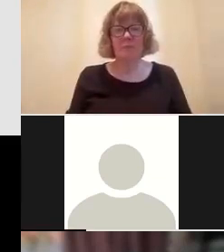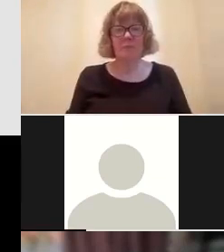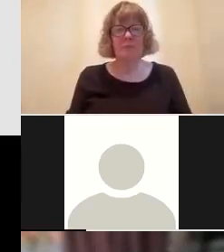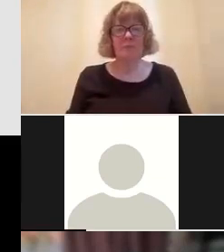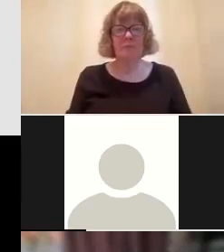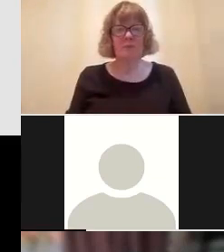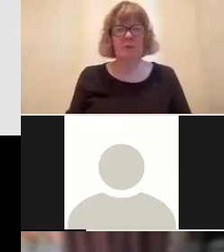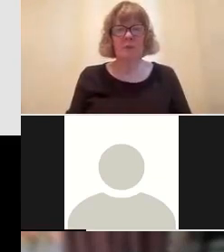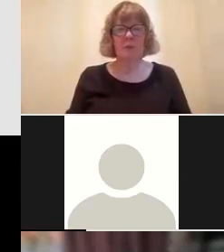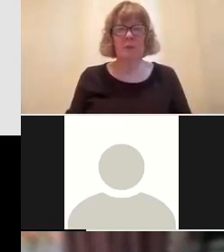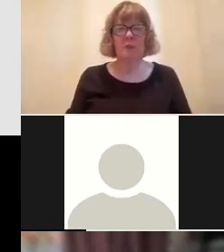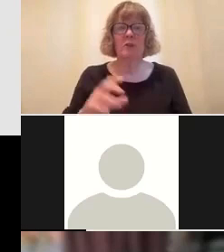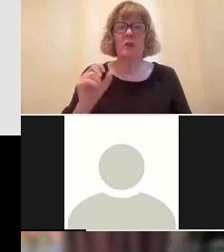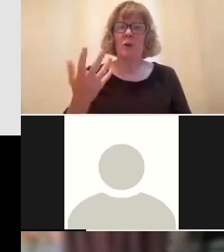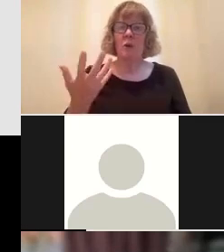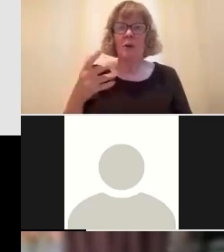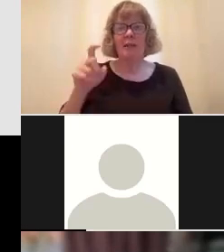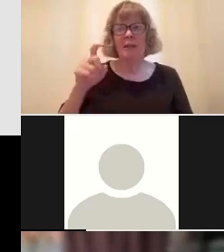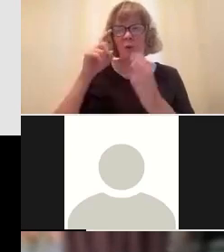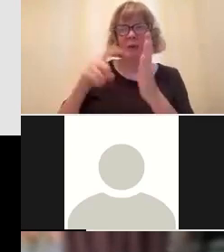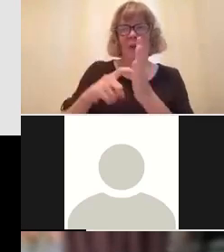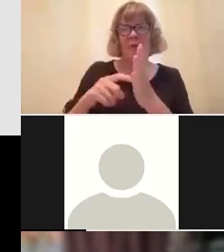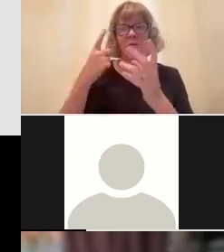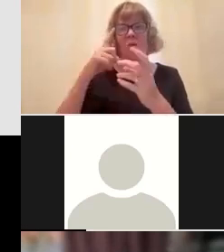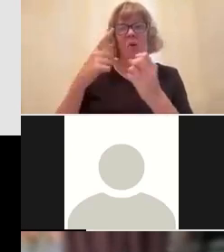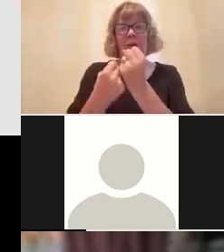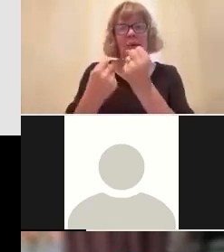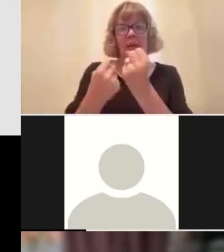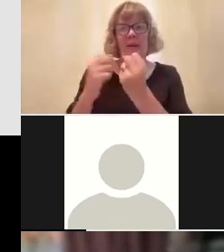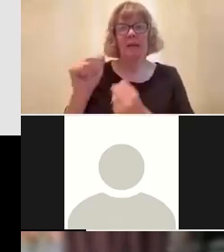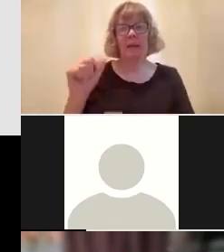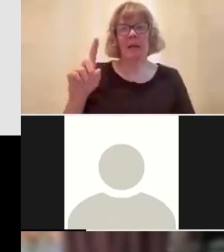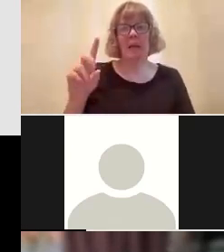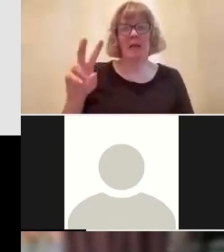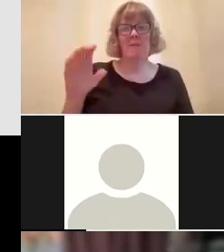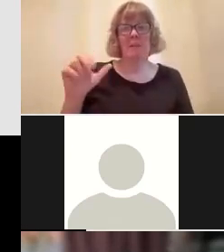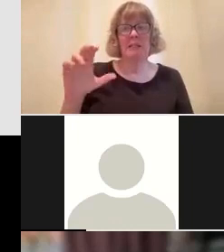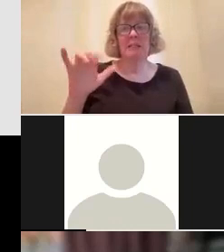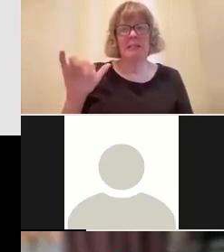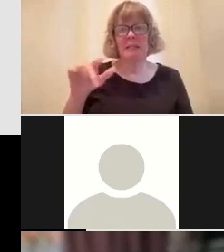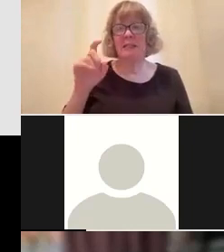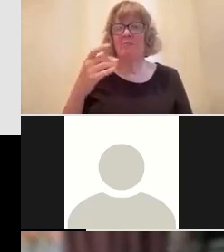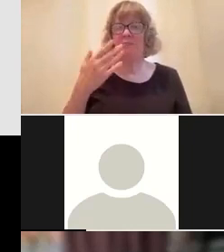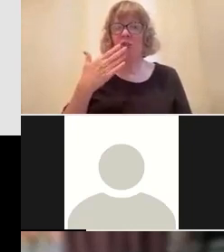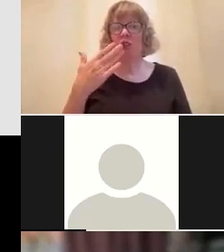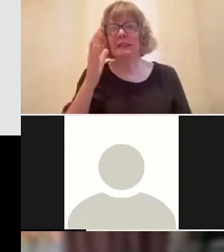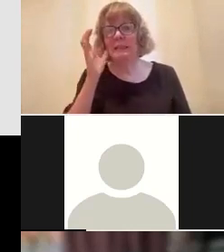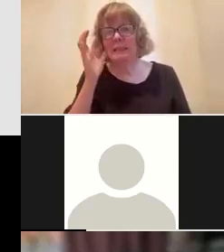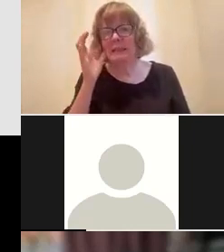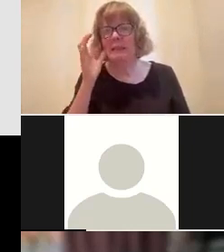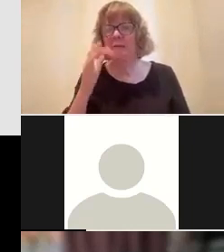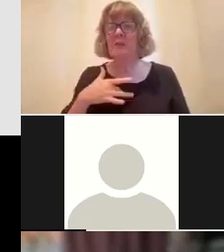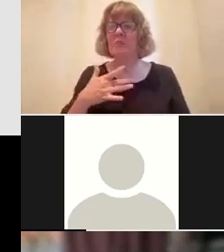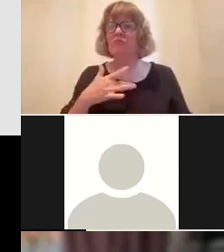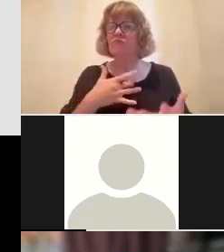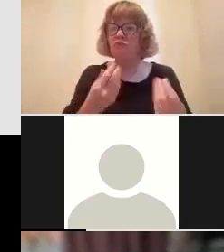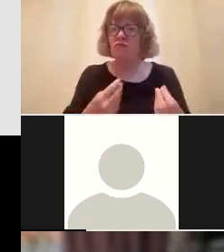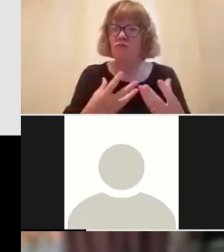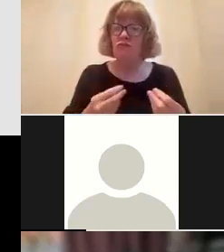So we need to recognize for advocacy, a good advocate is a good listener. They're compassionate,